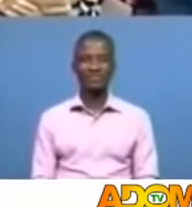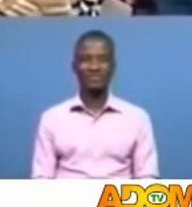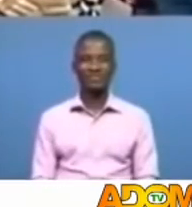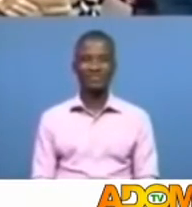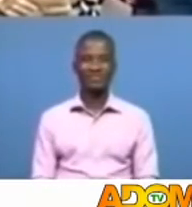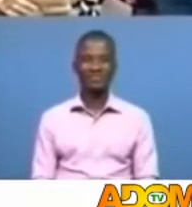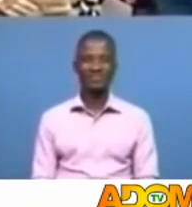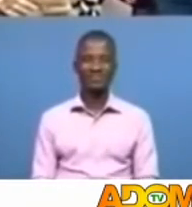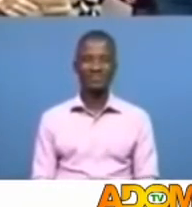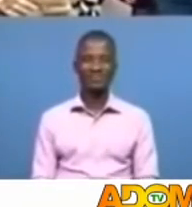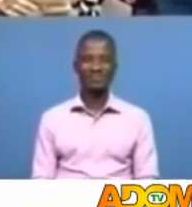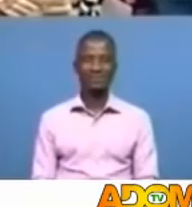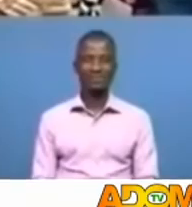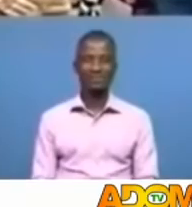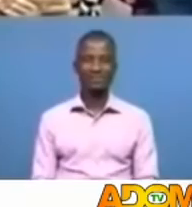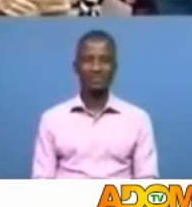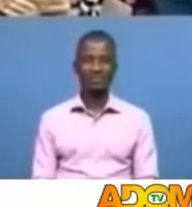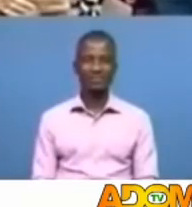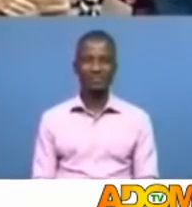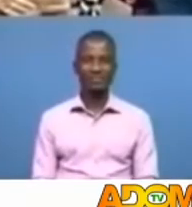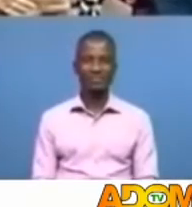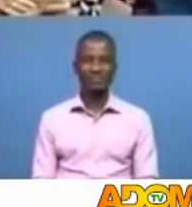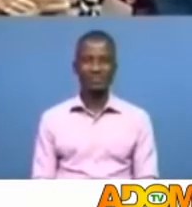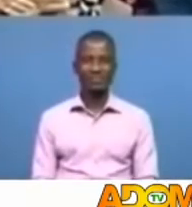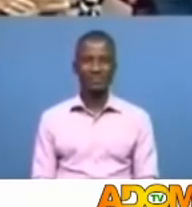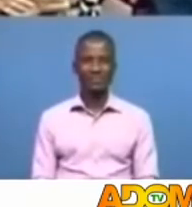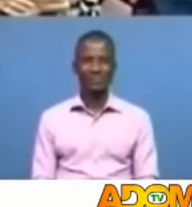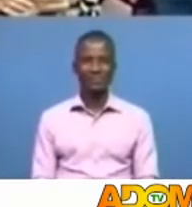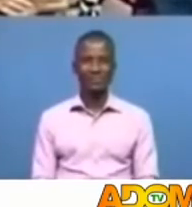at page 131,